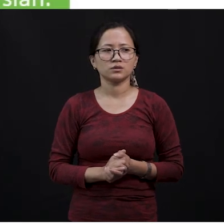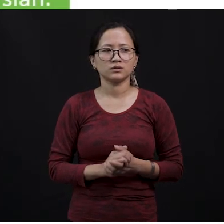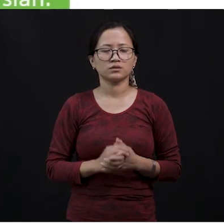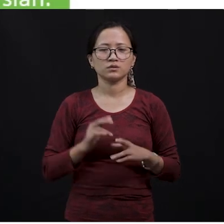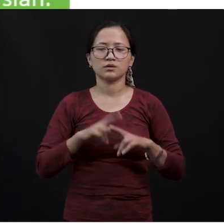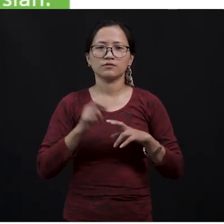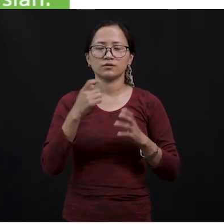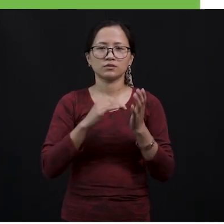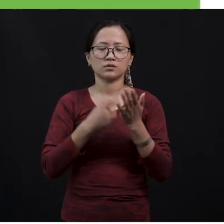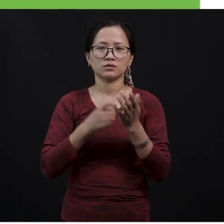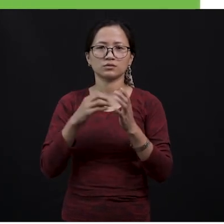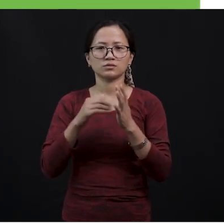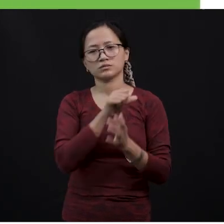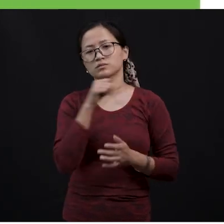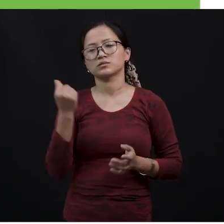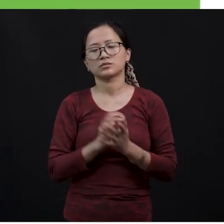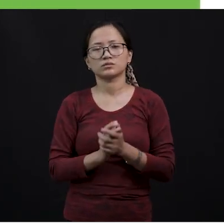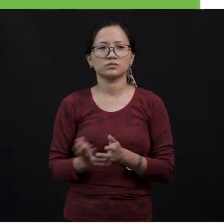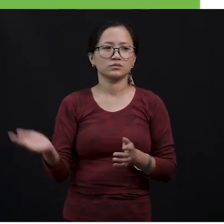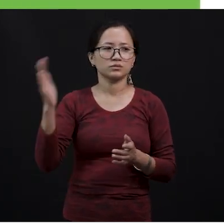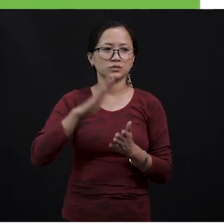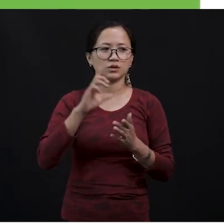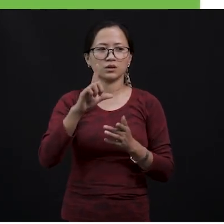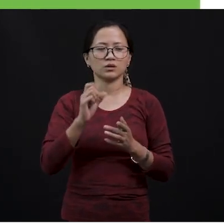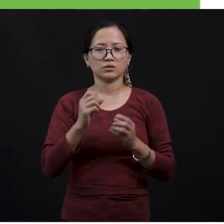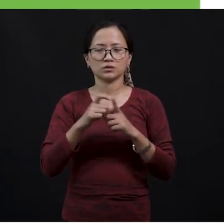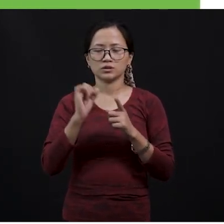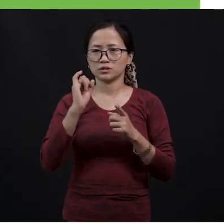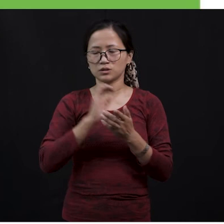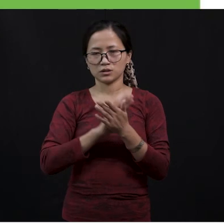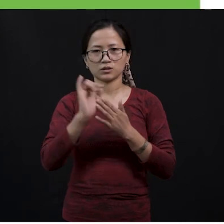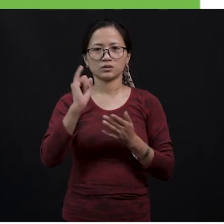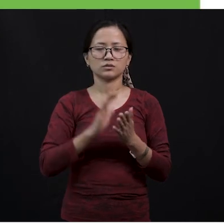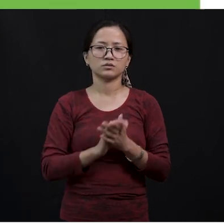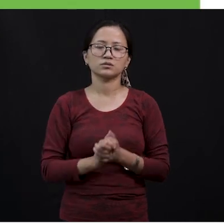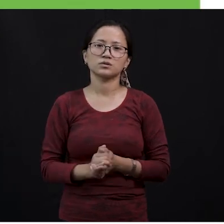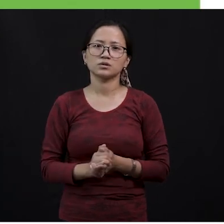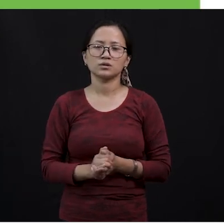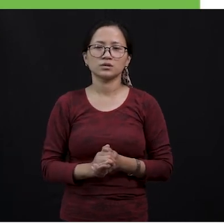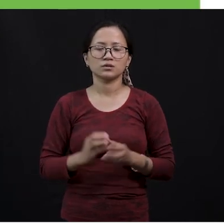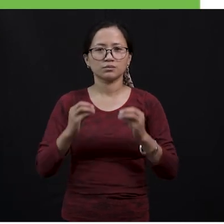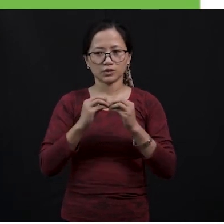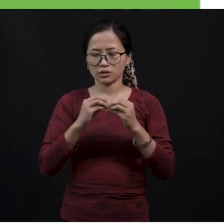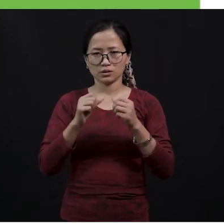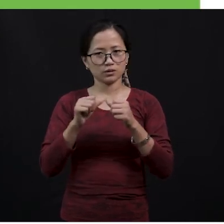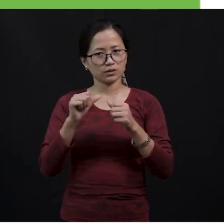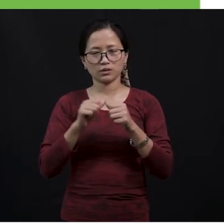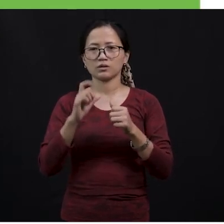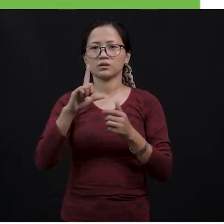Firoz Shah Tughlaq dies, we come to the Lodi dynasty. And Lodi dynasty, Bahlul Lodi was the